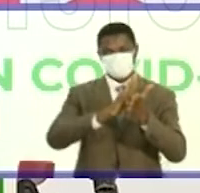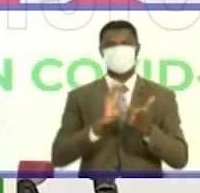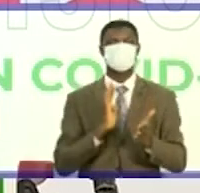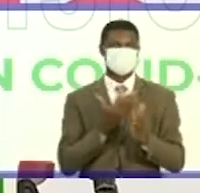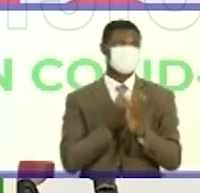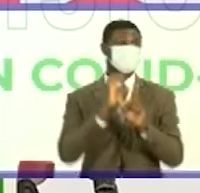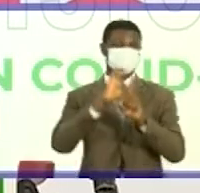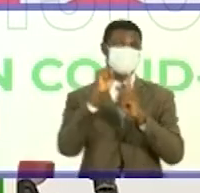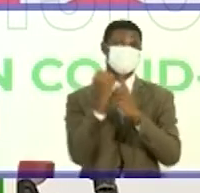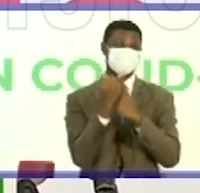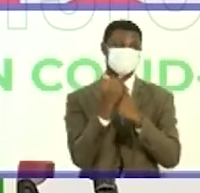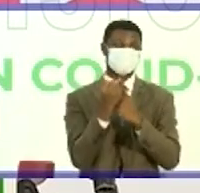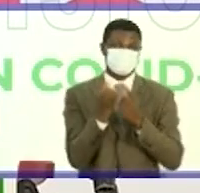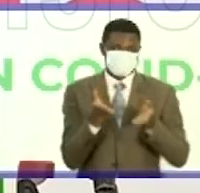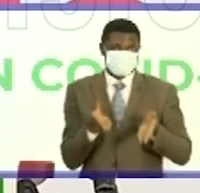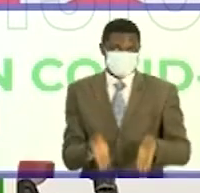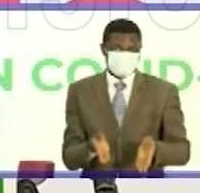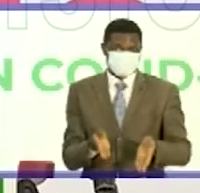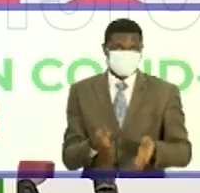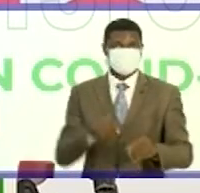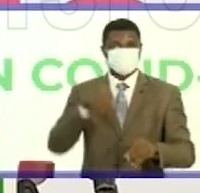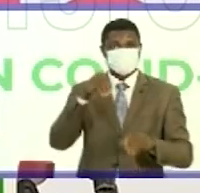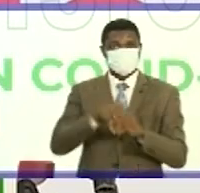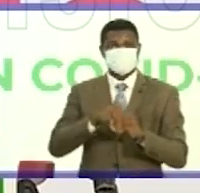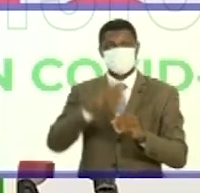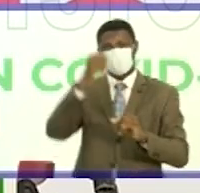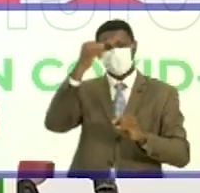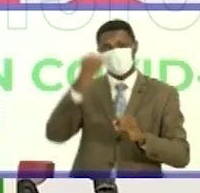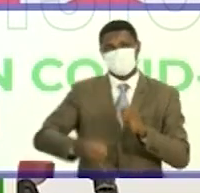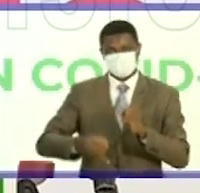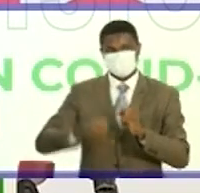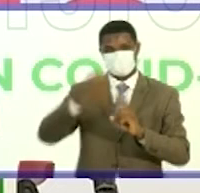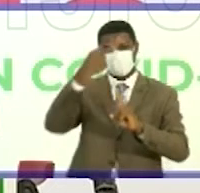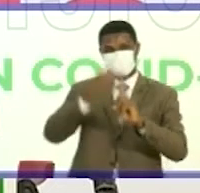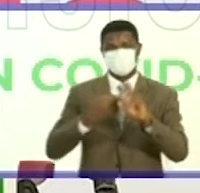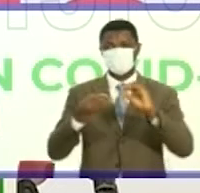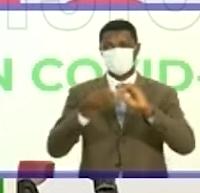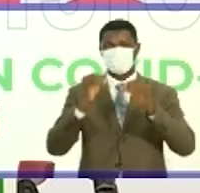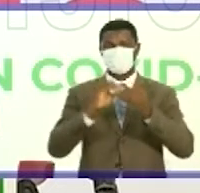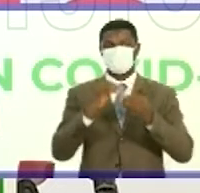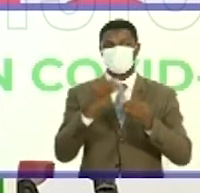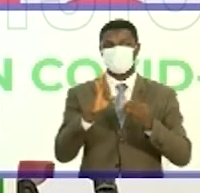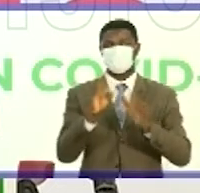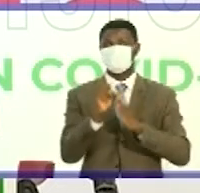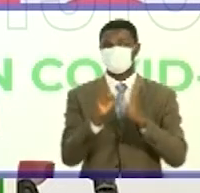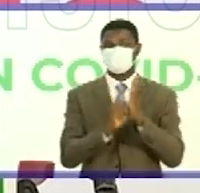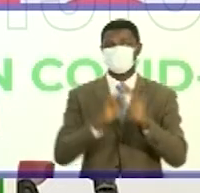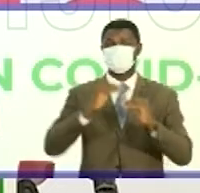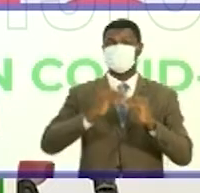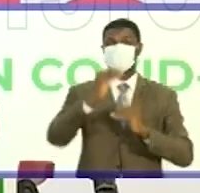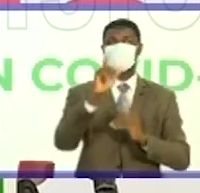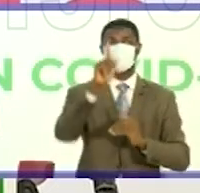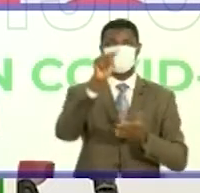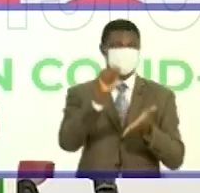Domestically, in the last month, the number of states with over 1,000 confirmed cases